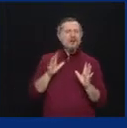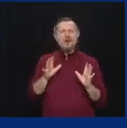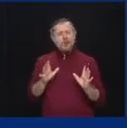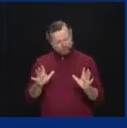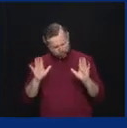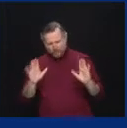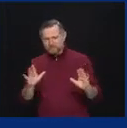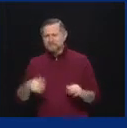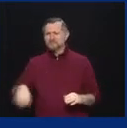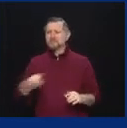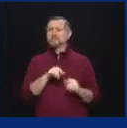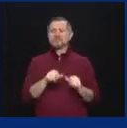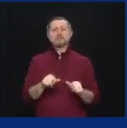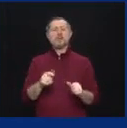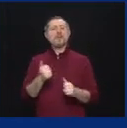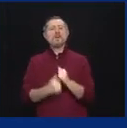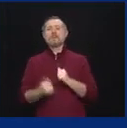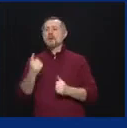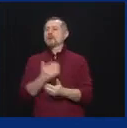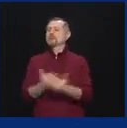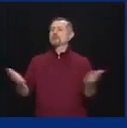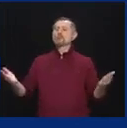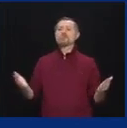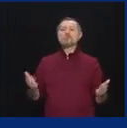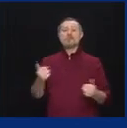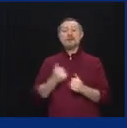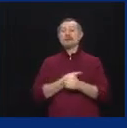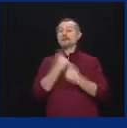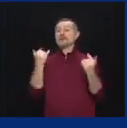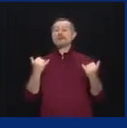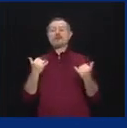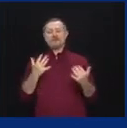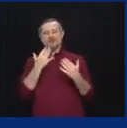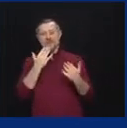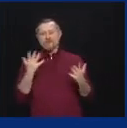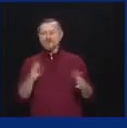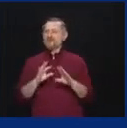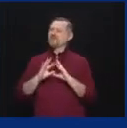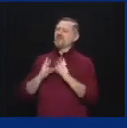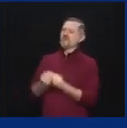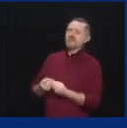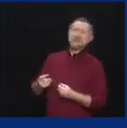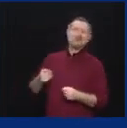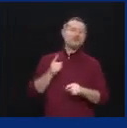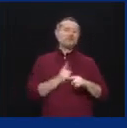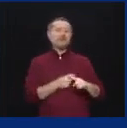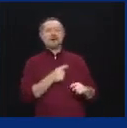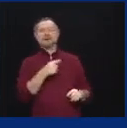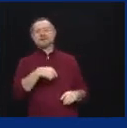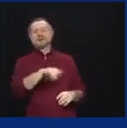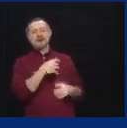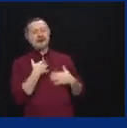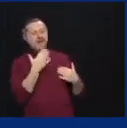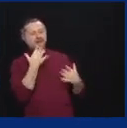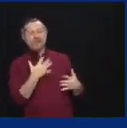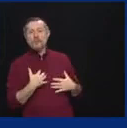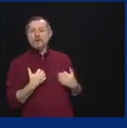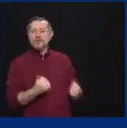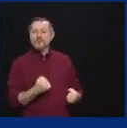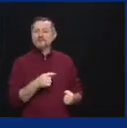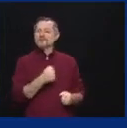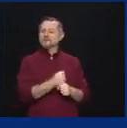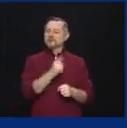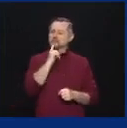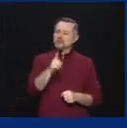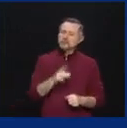thank everyone, because what we're thankful for at this Thanksgiving time is our families, but also our health. And let's make sure everyone we love is going to be able